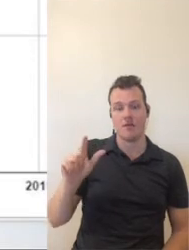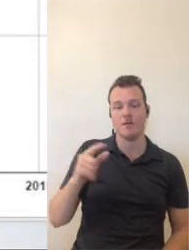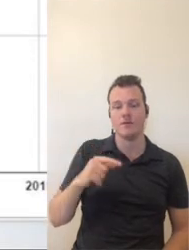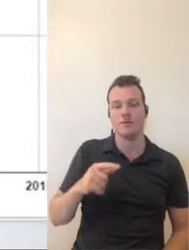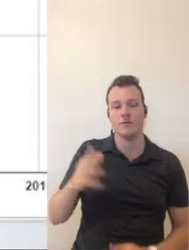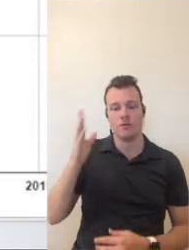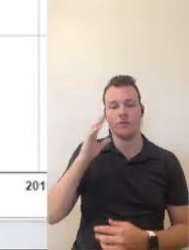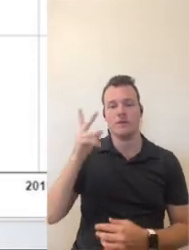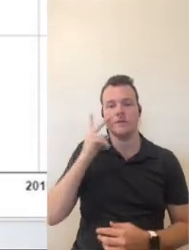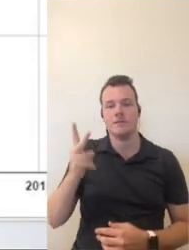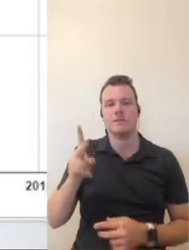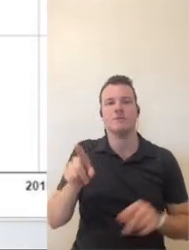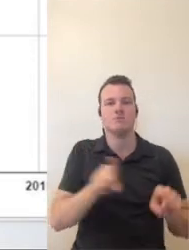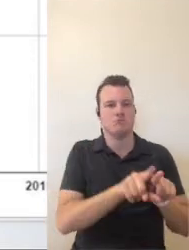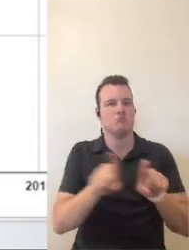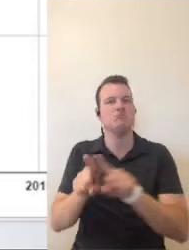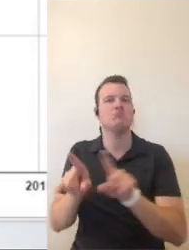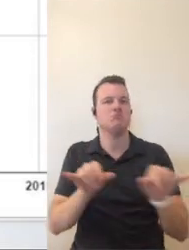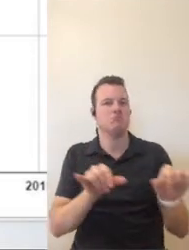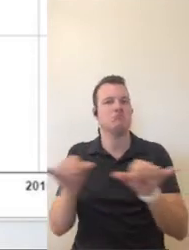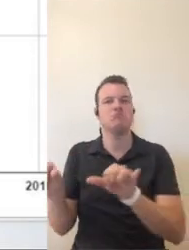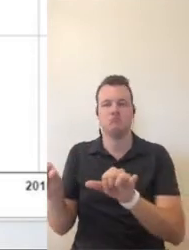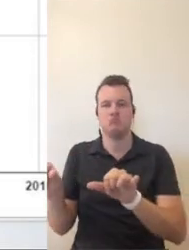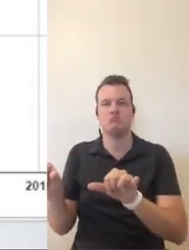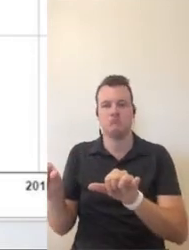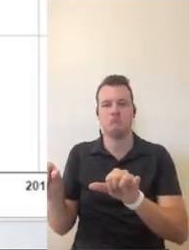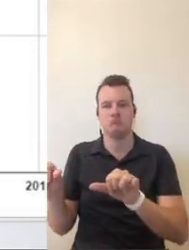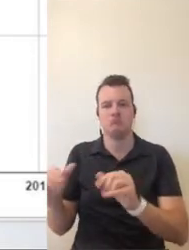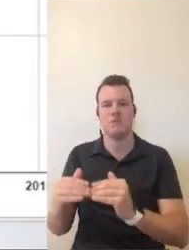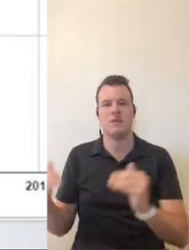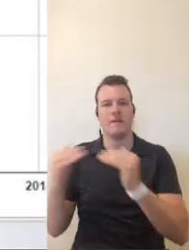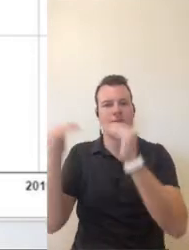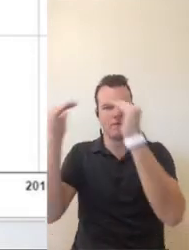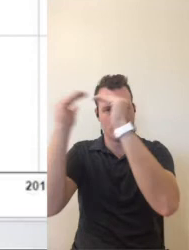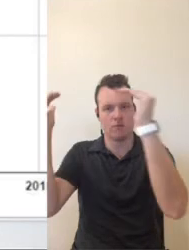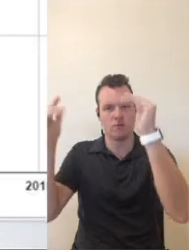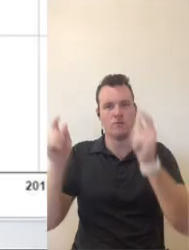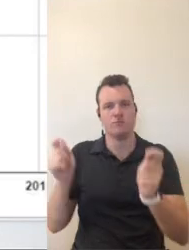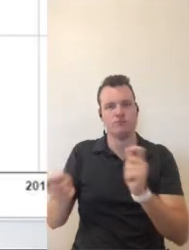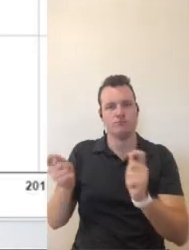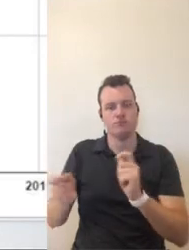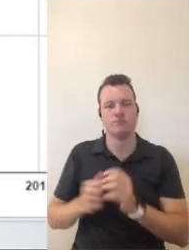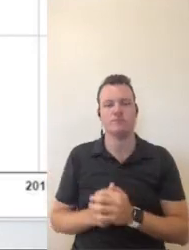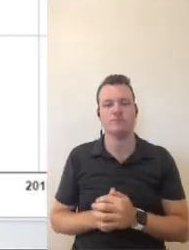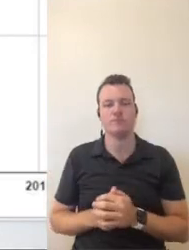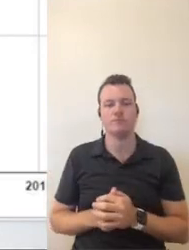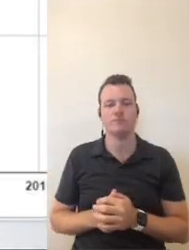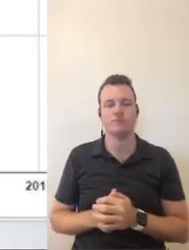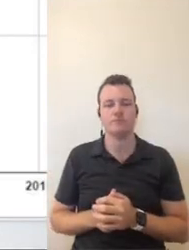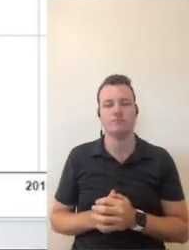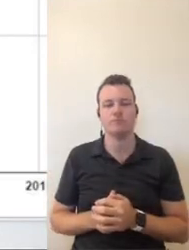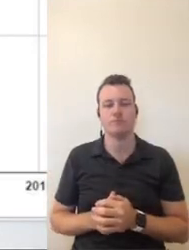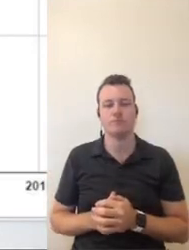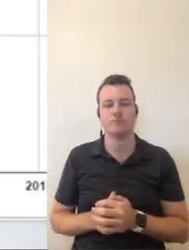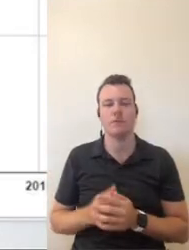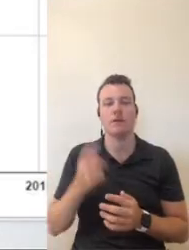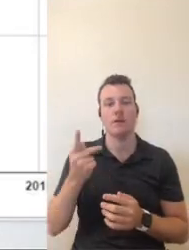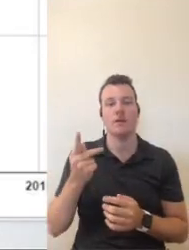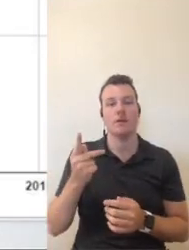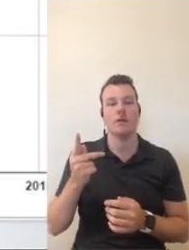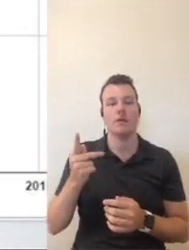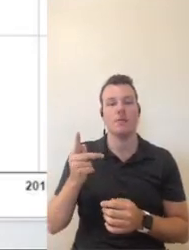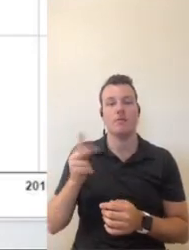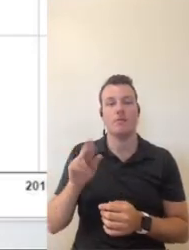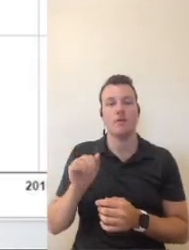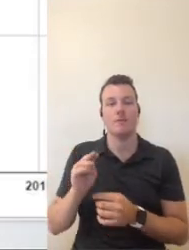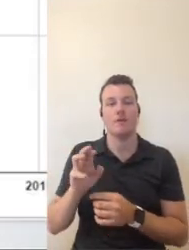actually see the same effect. Okay, except for the premium line has stayed constant. The reason